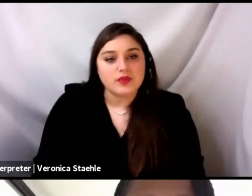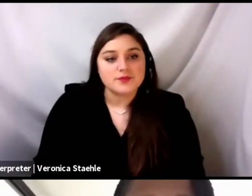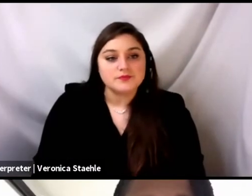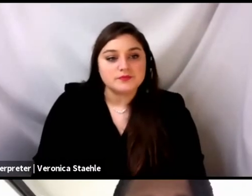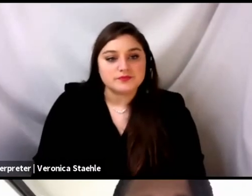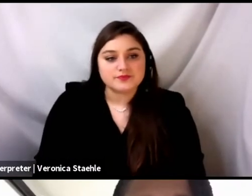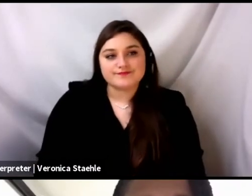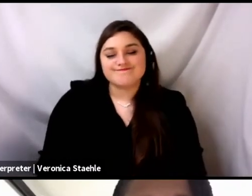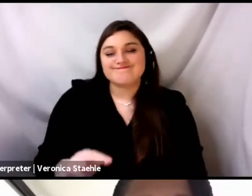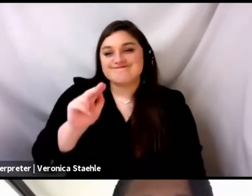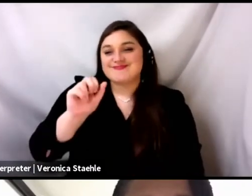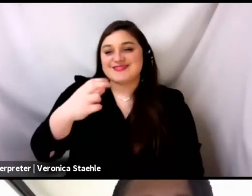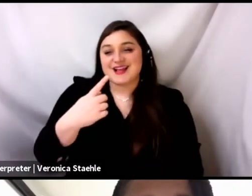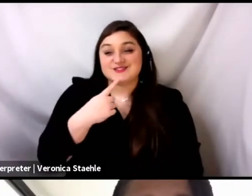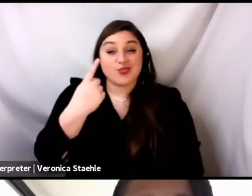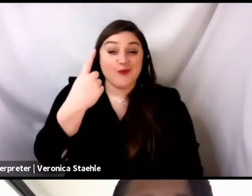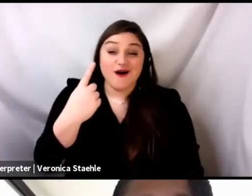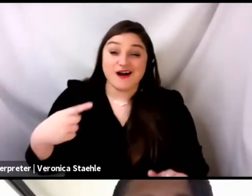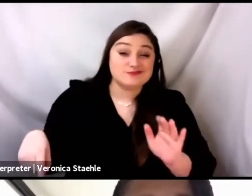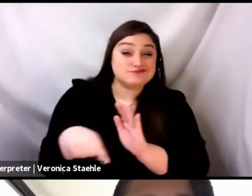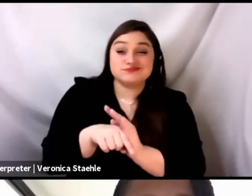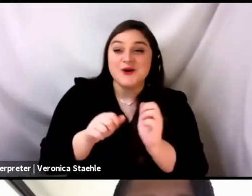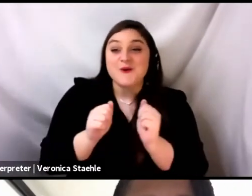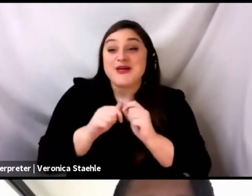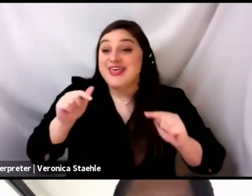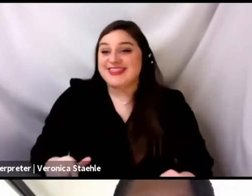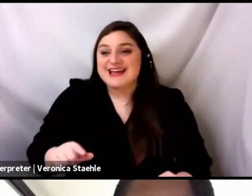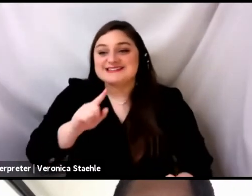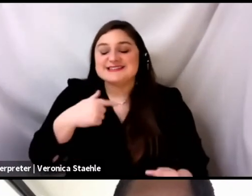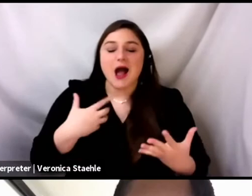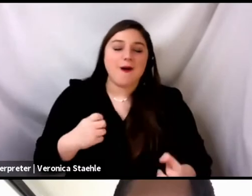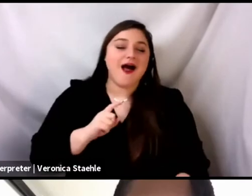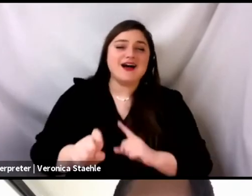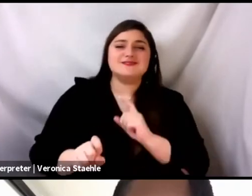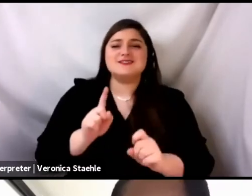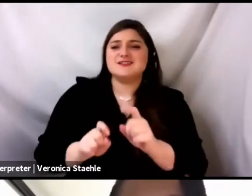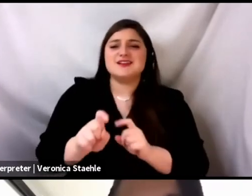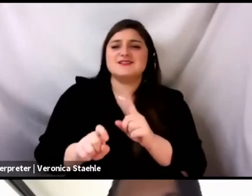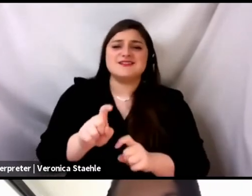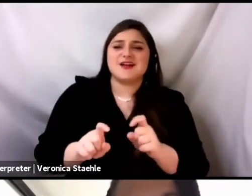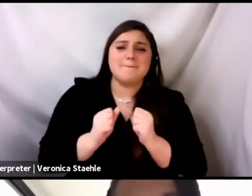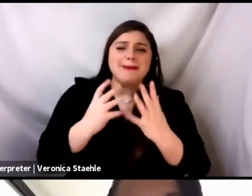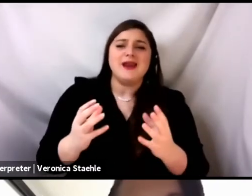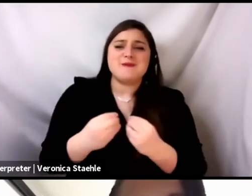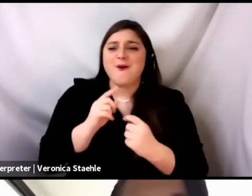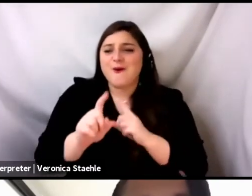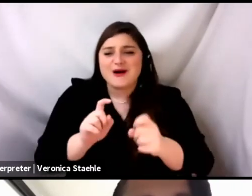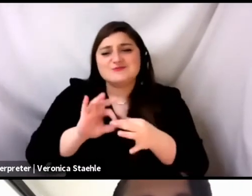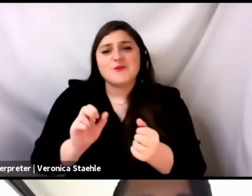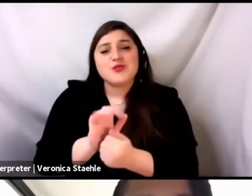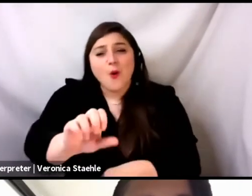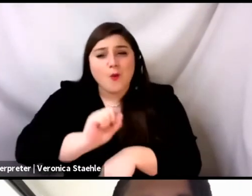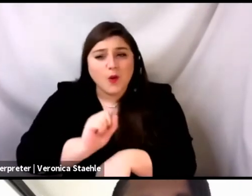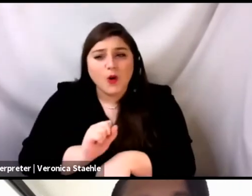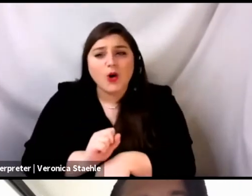My only regret with this conversation is that I have like a billion more questions that I'd love to ask you both about your work as individuals,